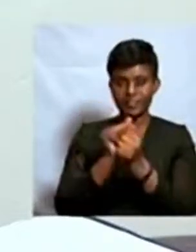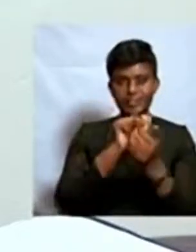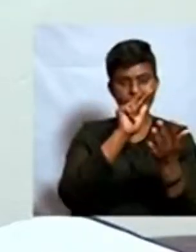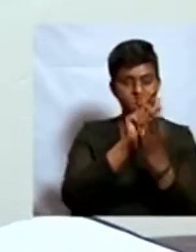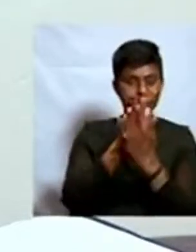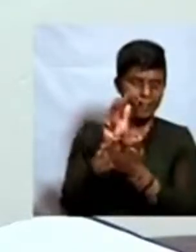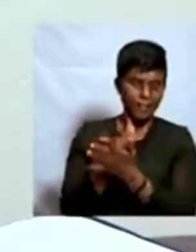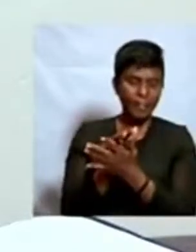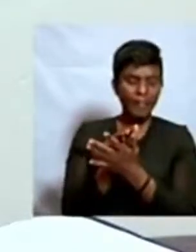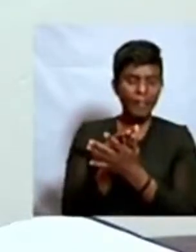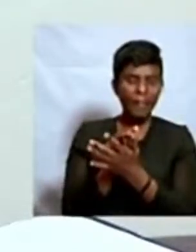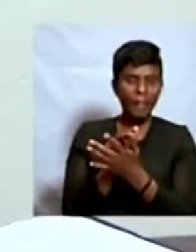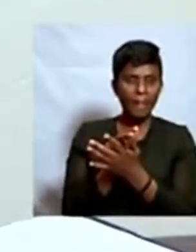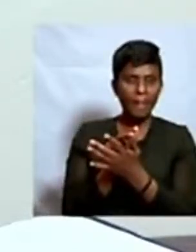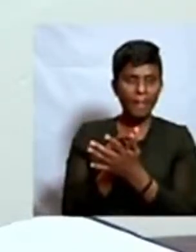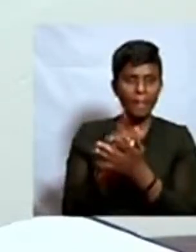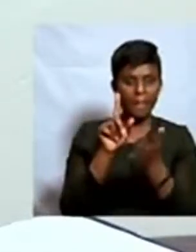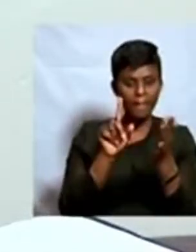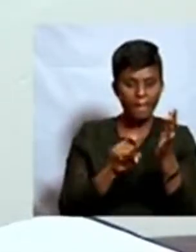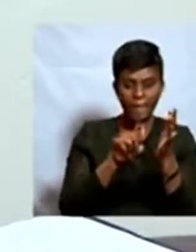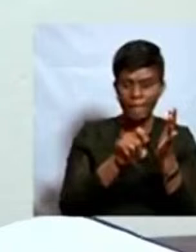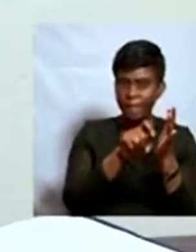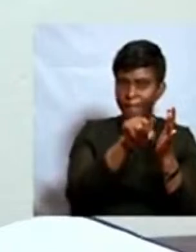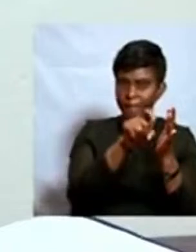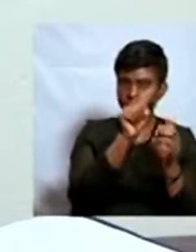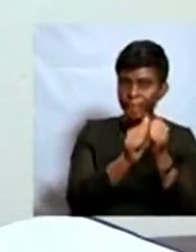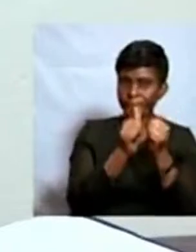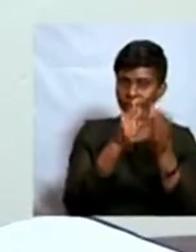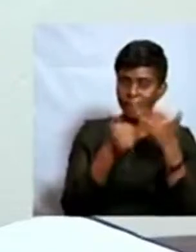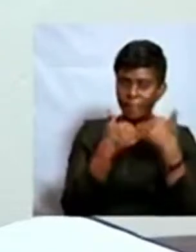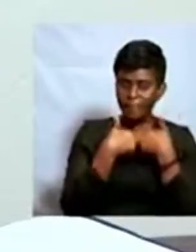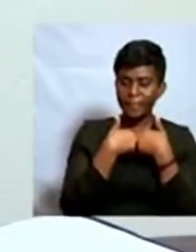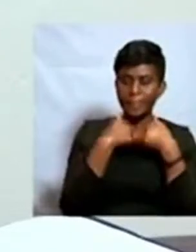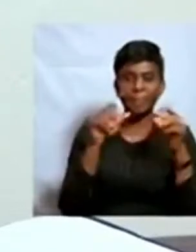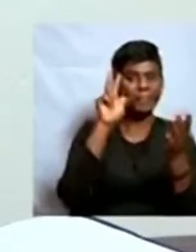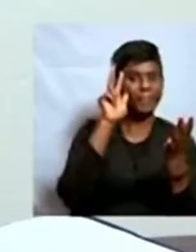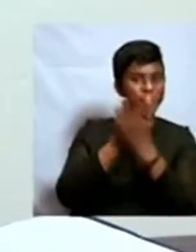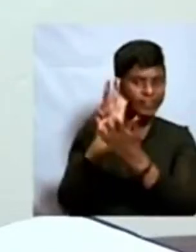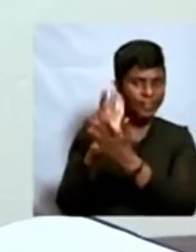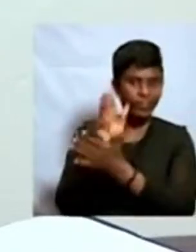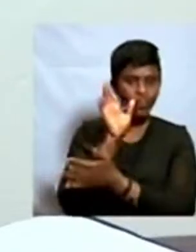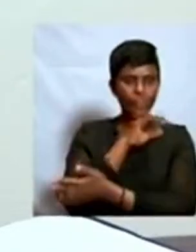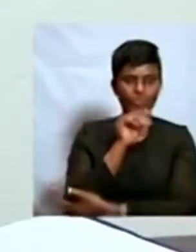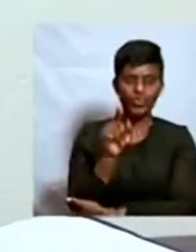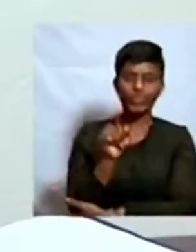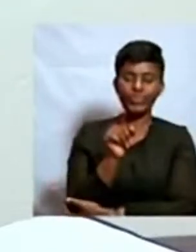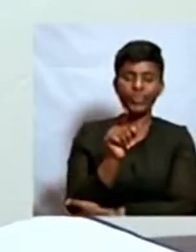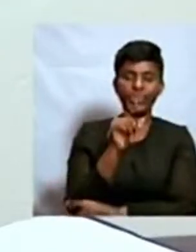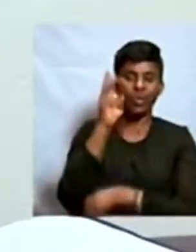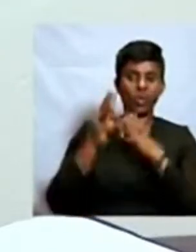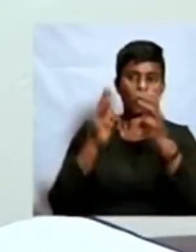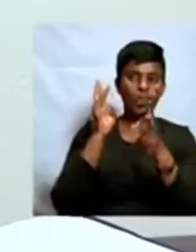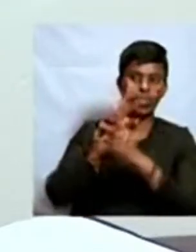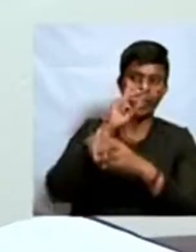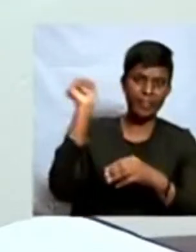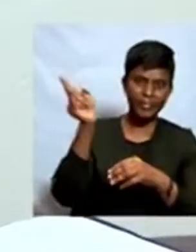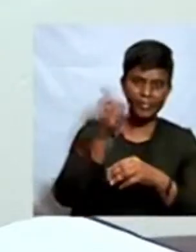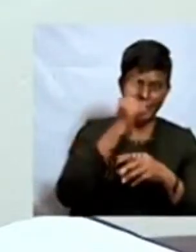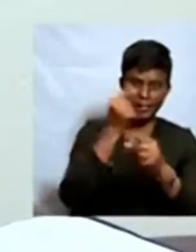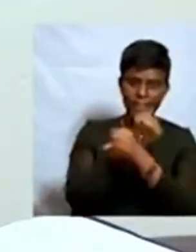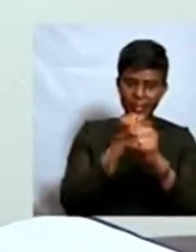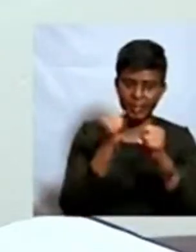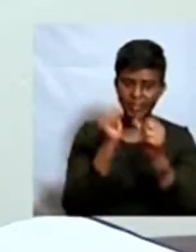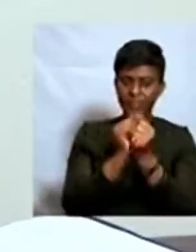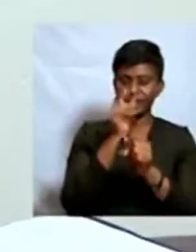approved insecticide which has been certified worldwide as safe by